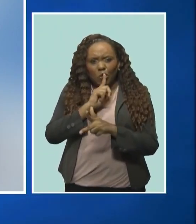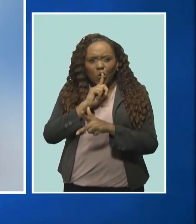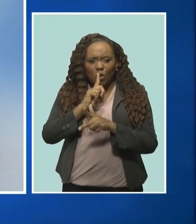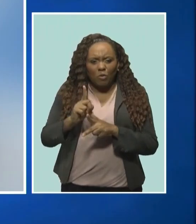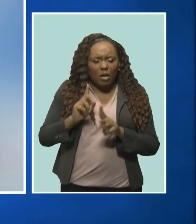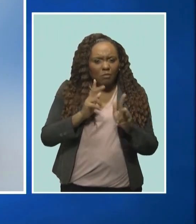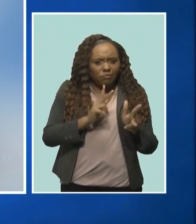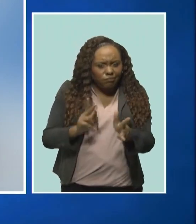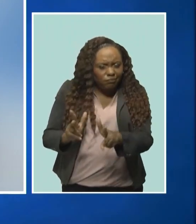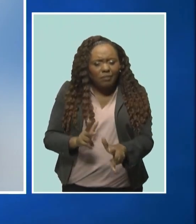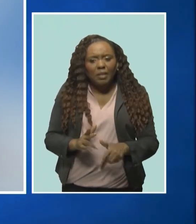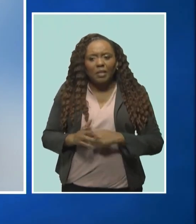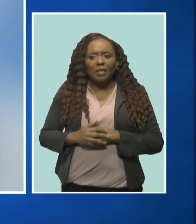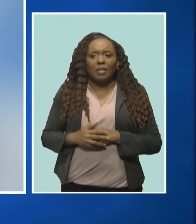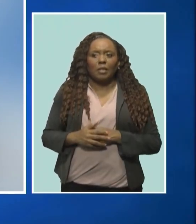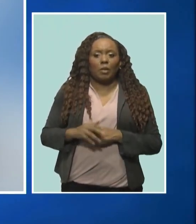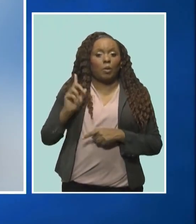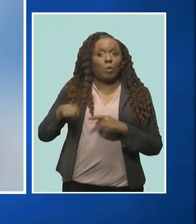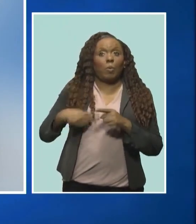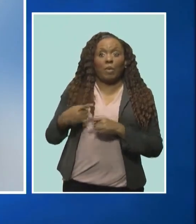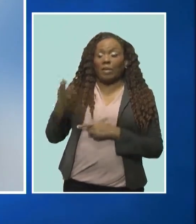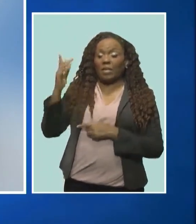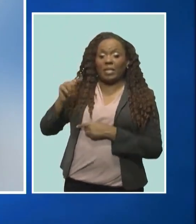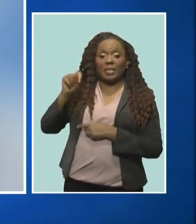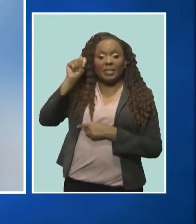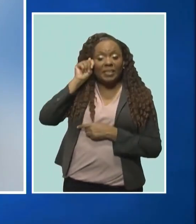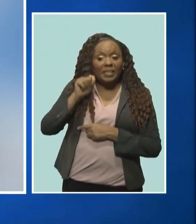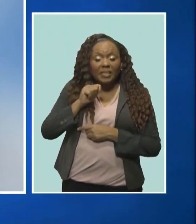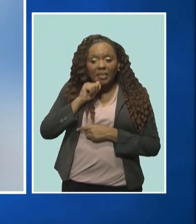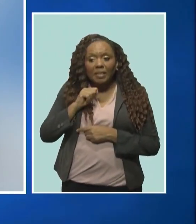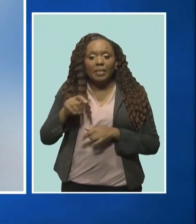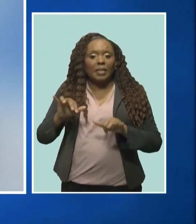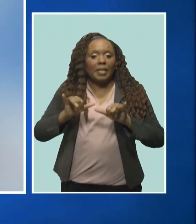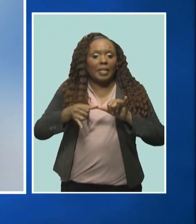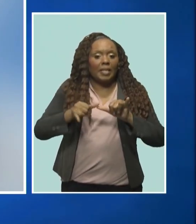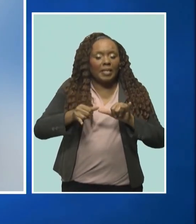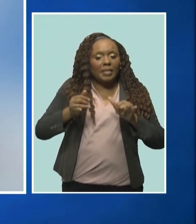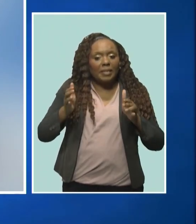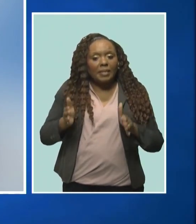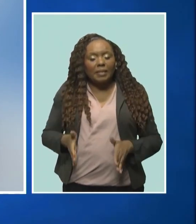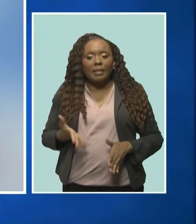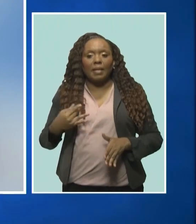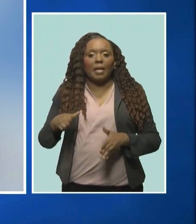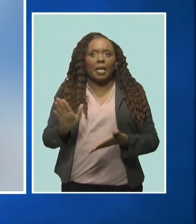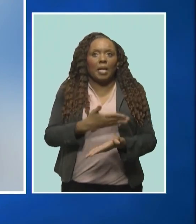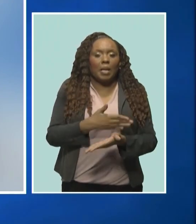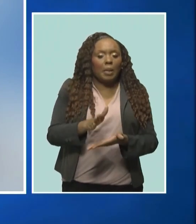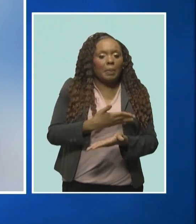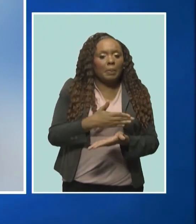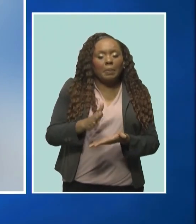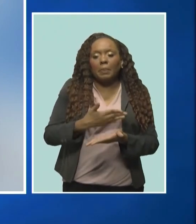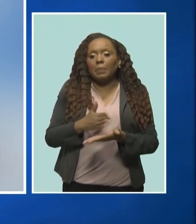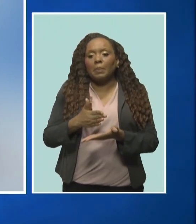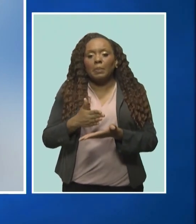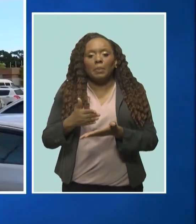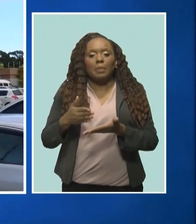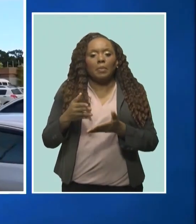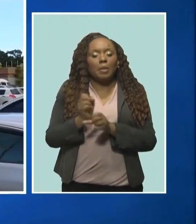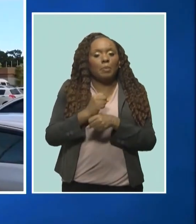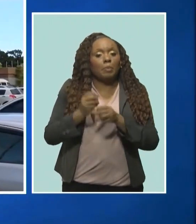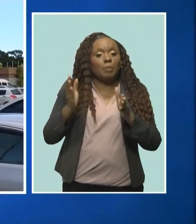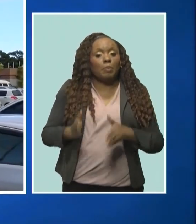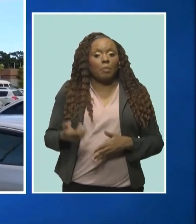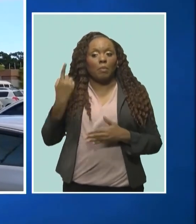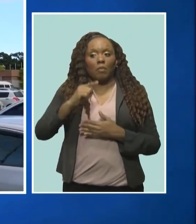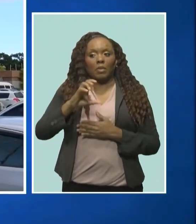time. In his late teens, he was an audio engineer and music producer for CRS Digital and even